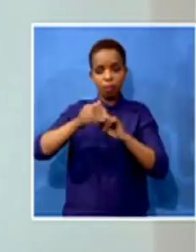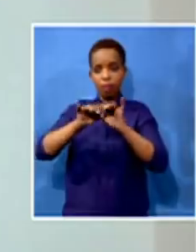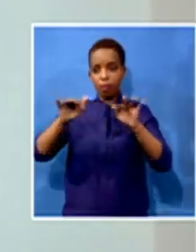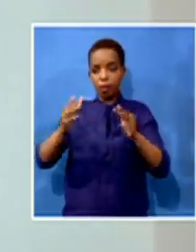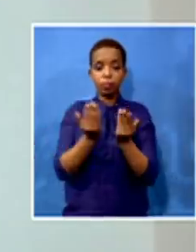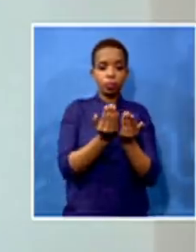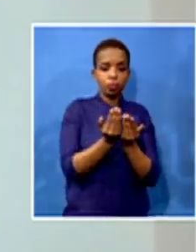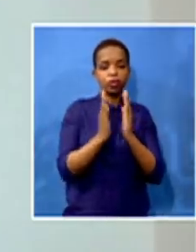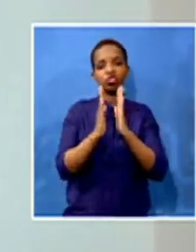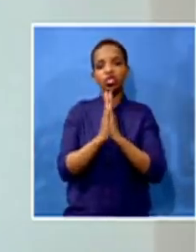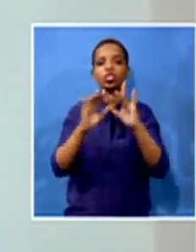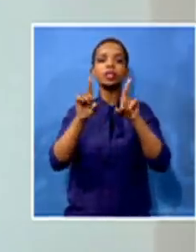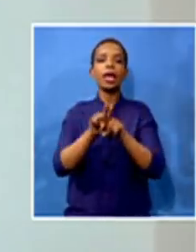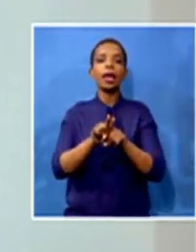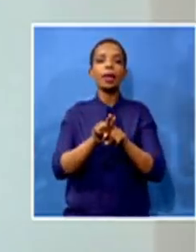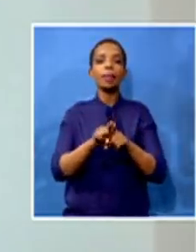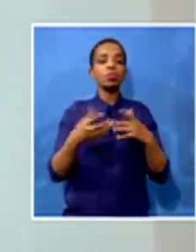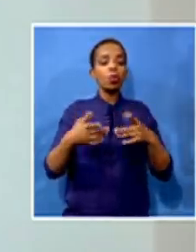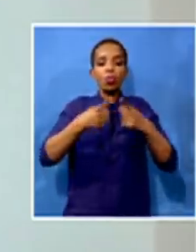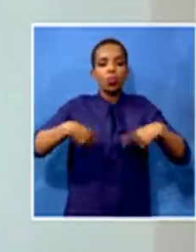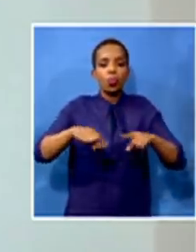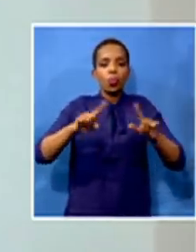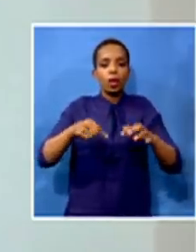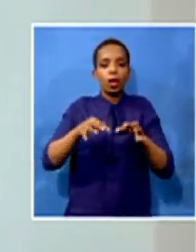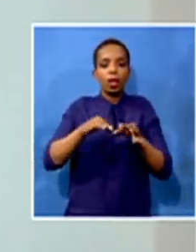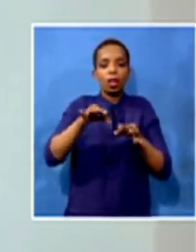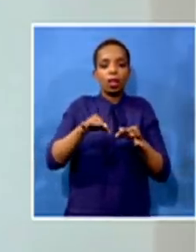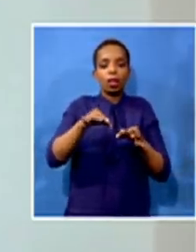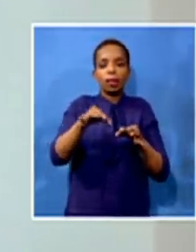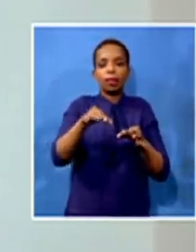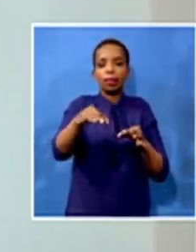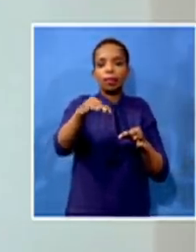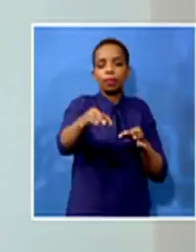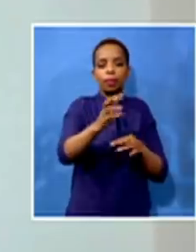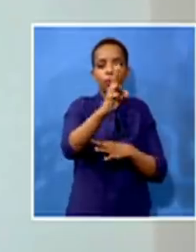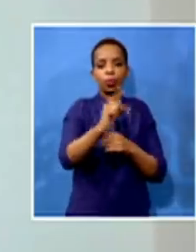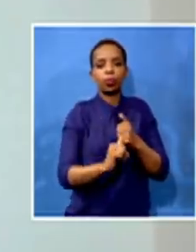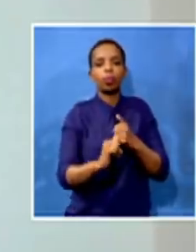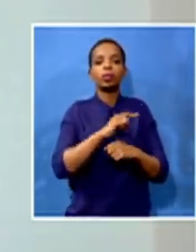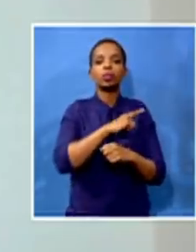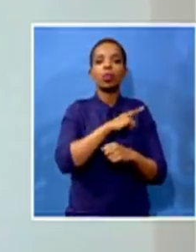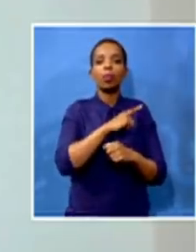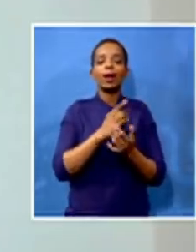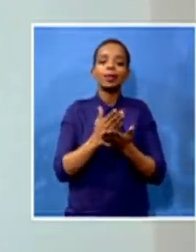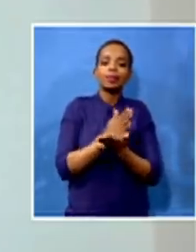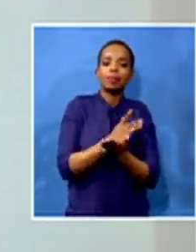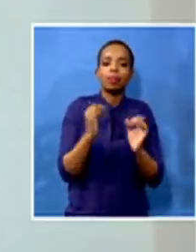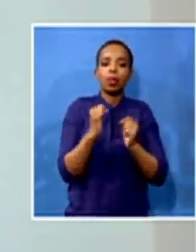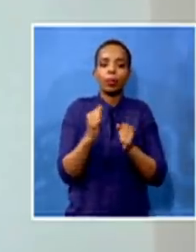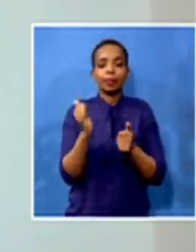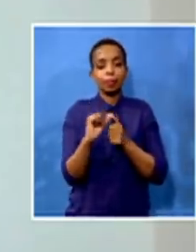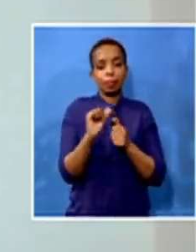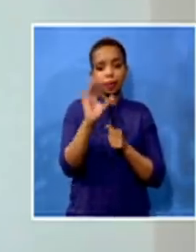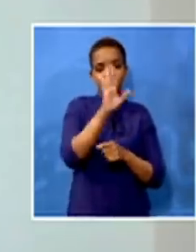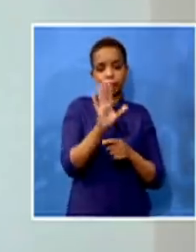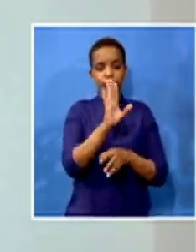we unfortunately cannot postpone for the next 2 months because our winter starts becoming better from the end of July, but that's